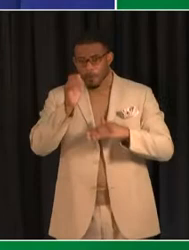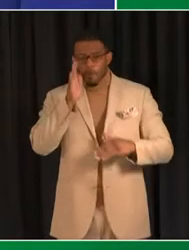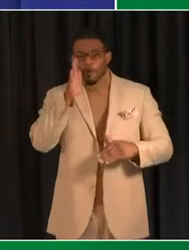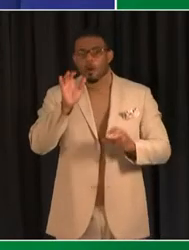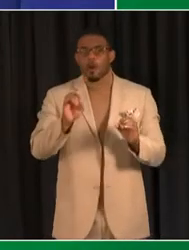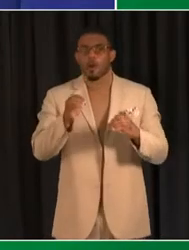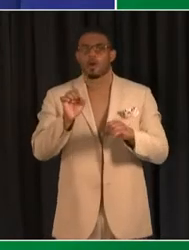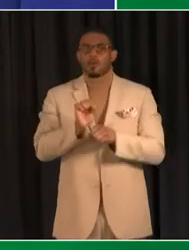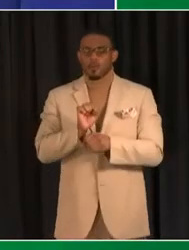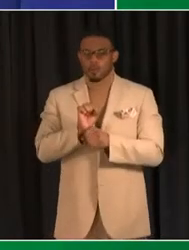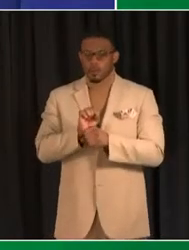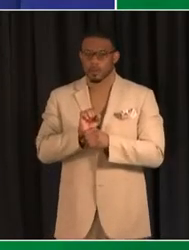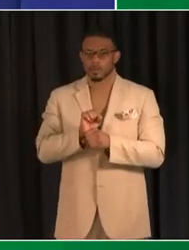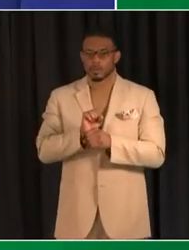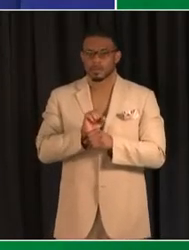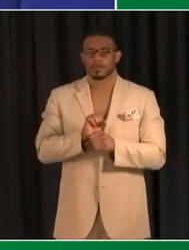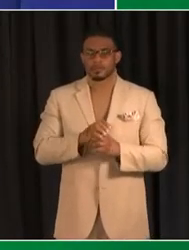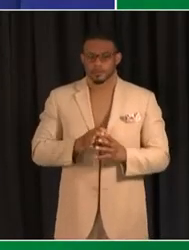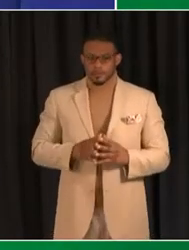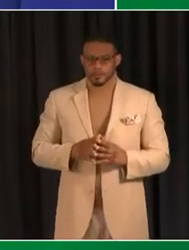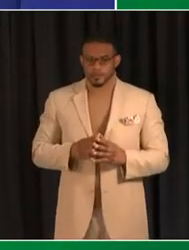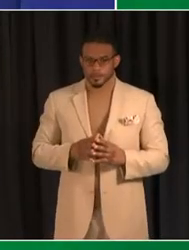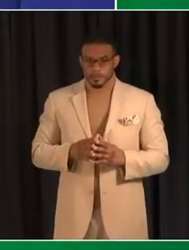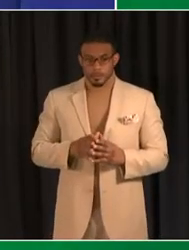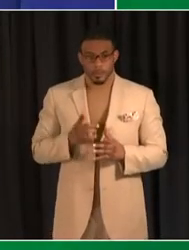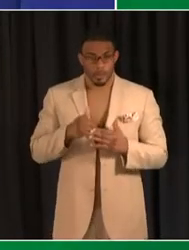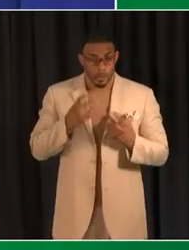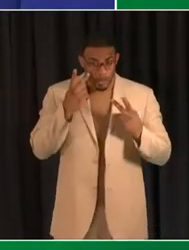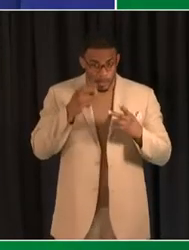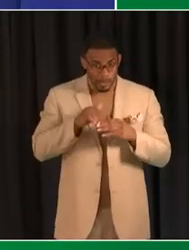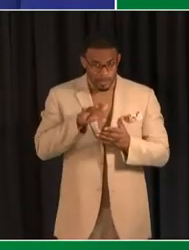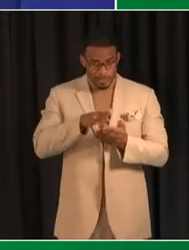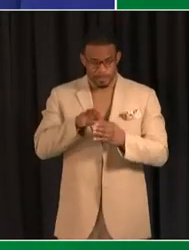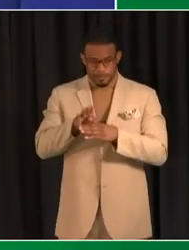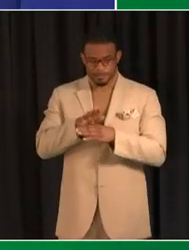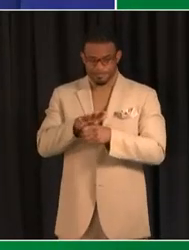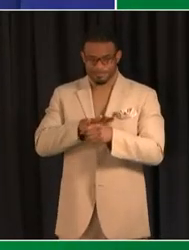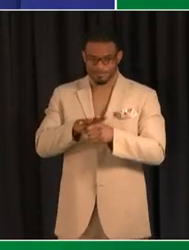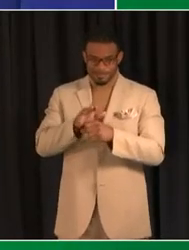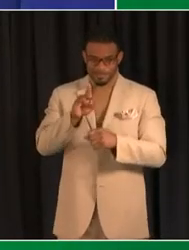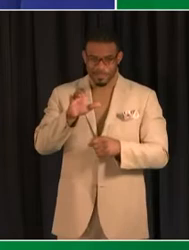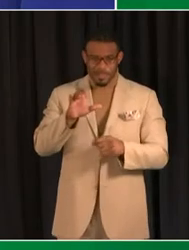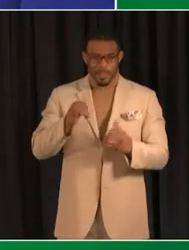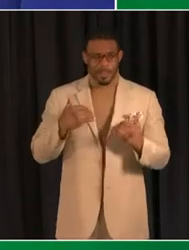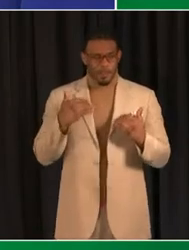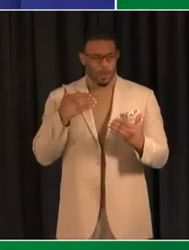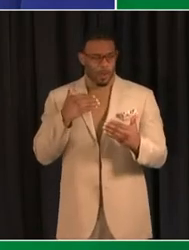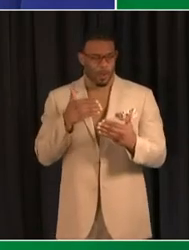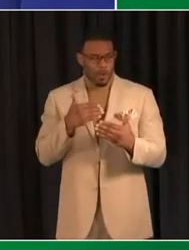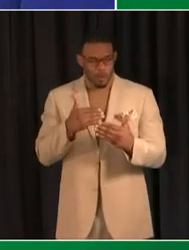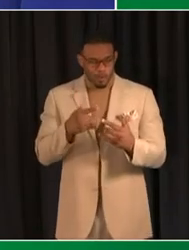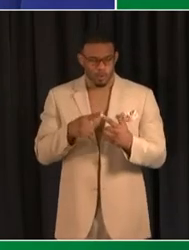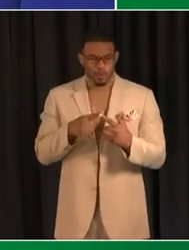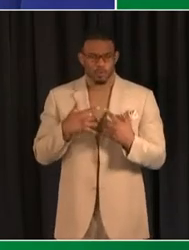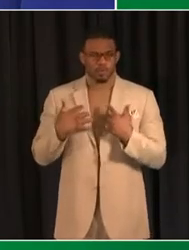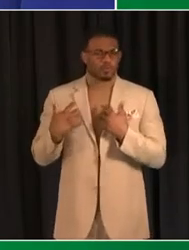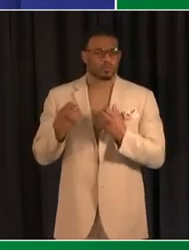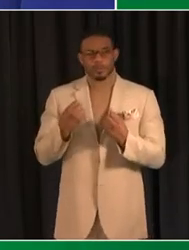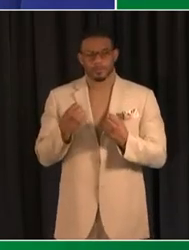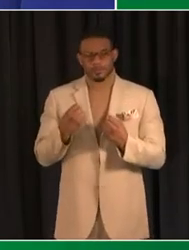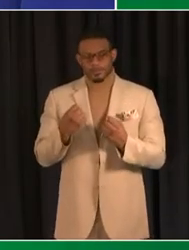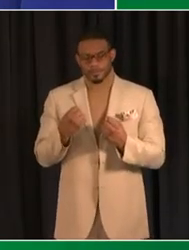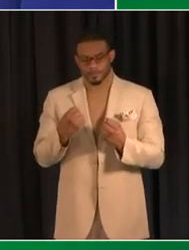perspectives on the future of office work, conversions of office space, and what we're seeing in the Central Business District that's moving us closer